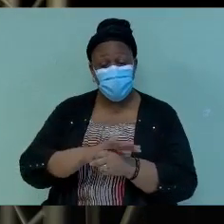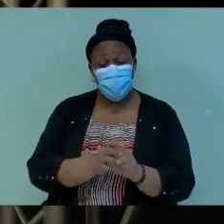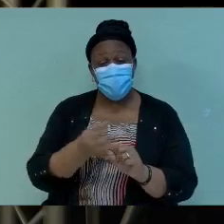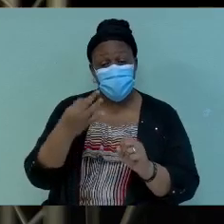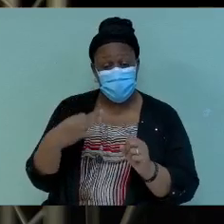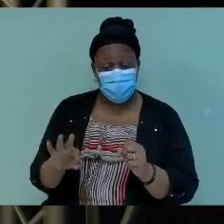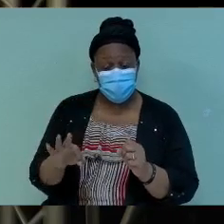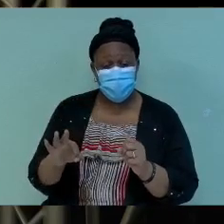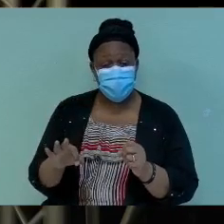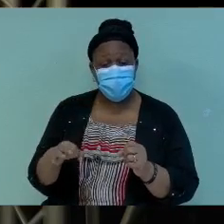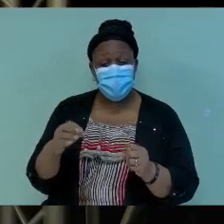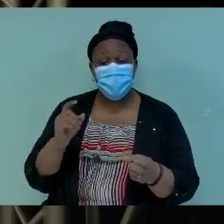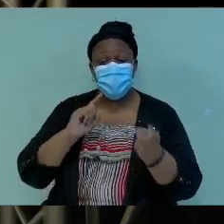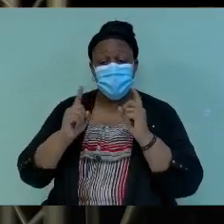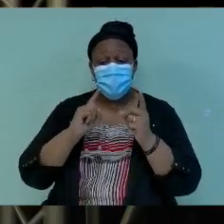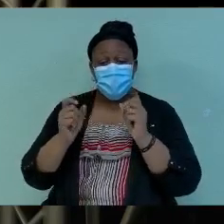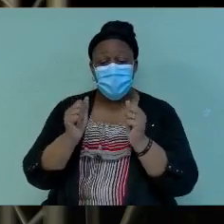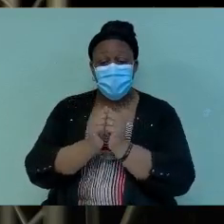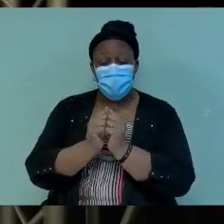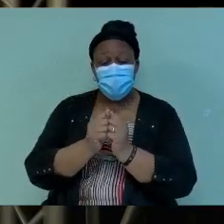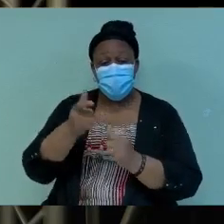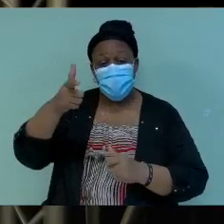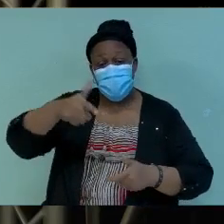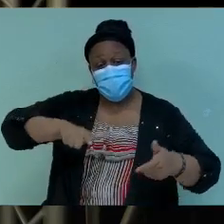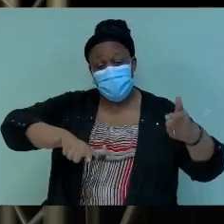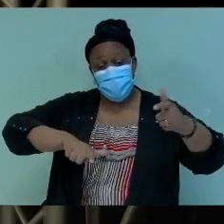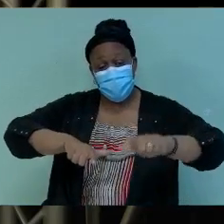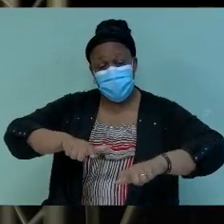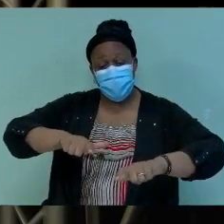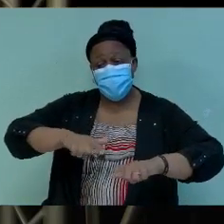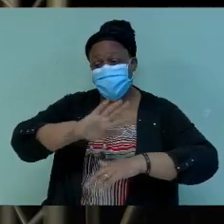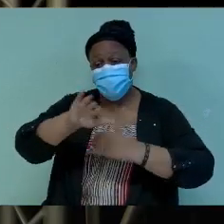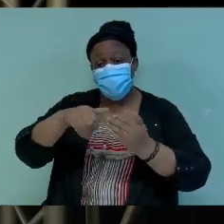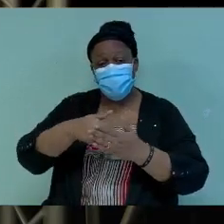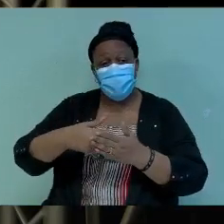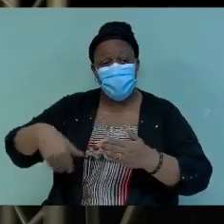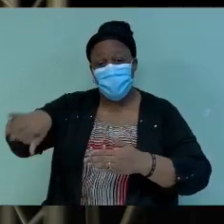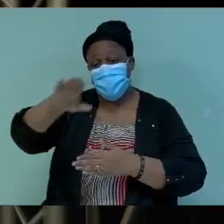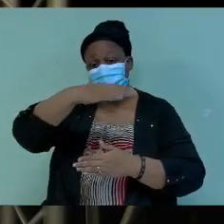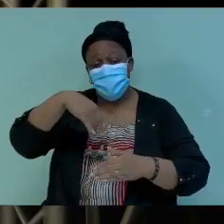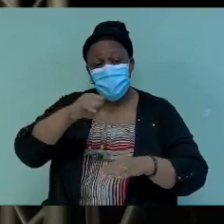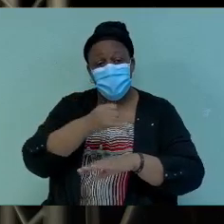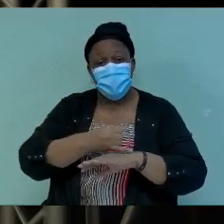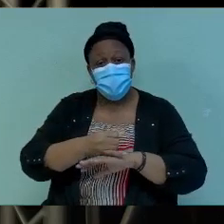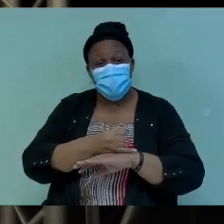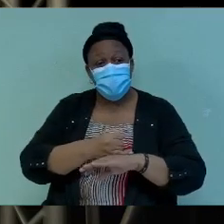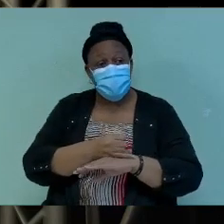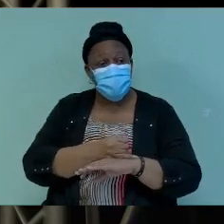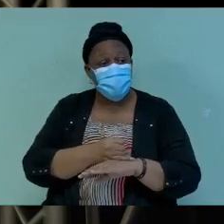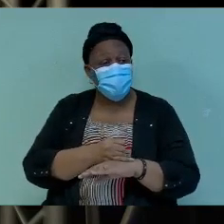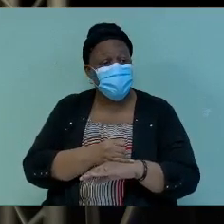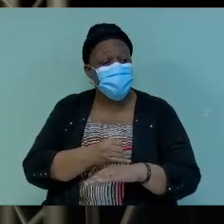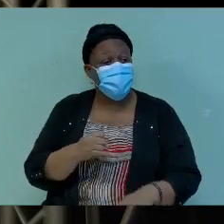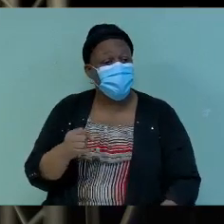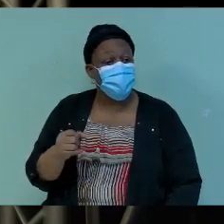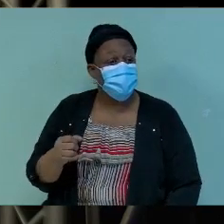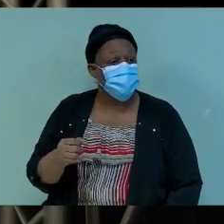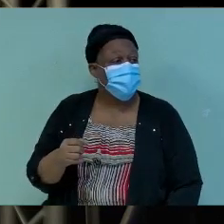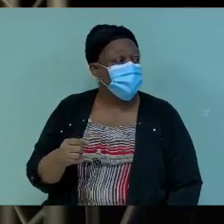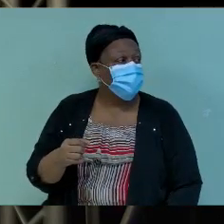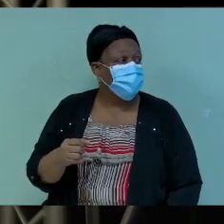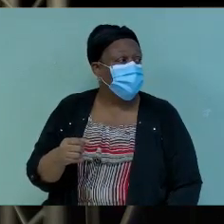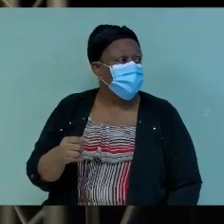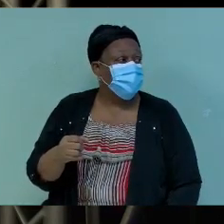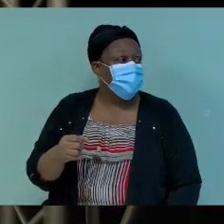This is necessary if we are to conduct or have in place to allow